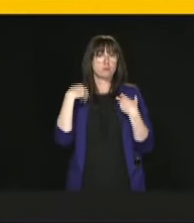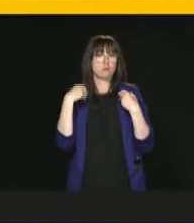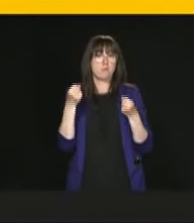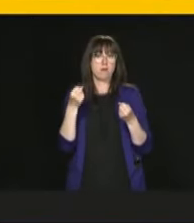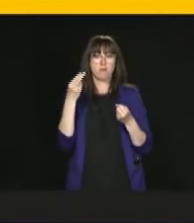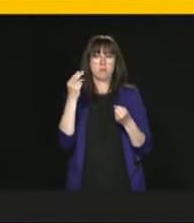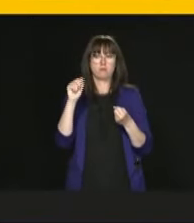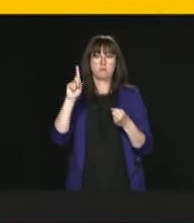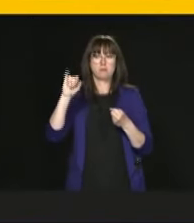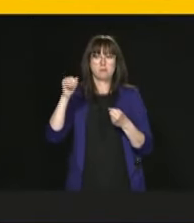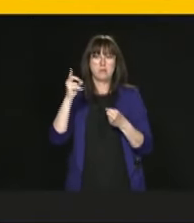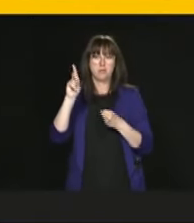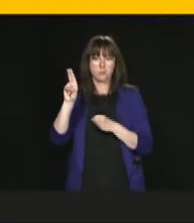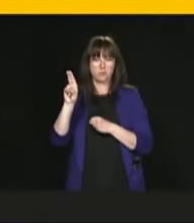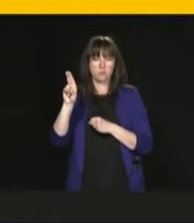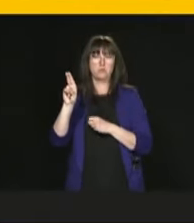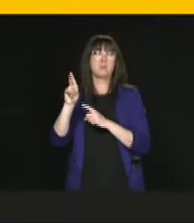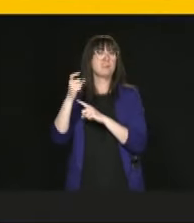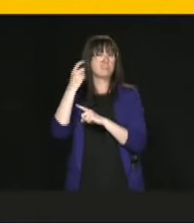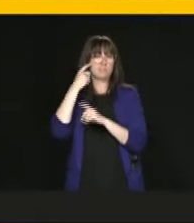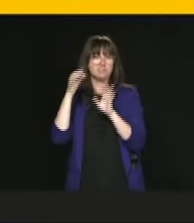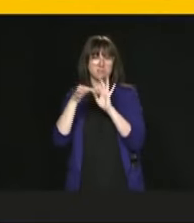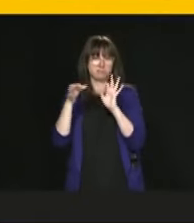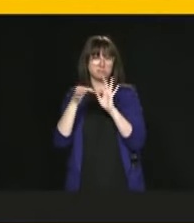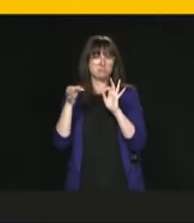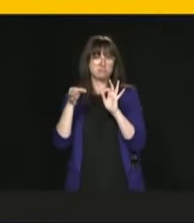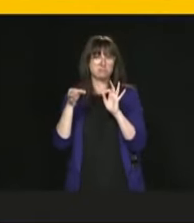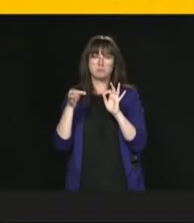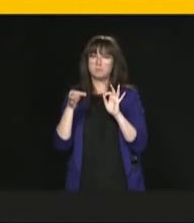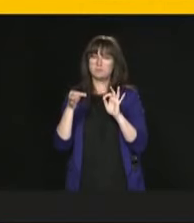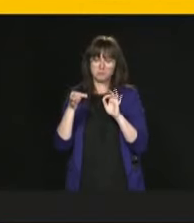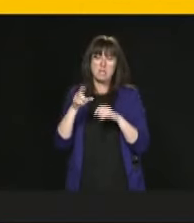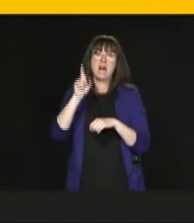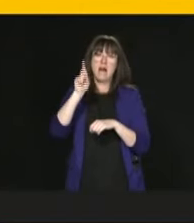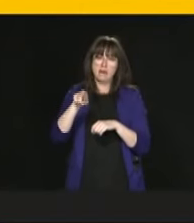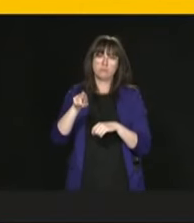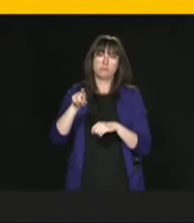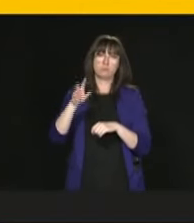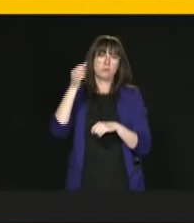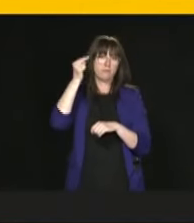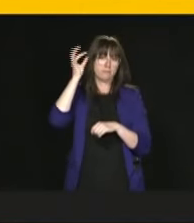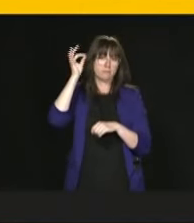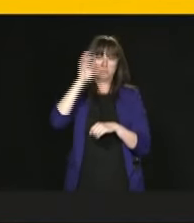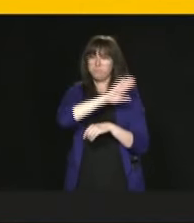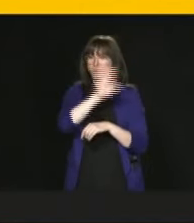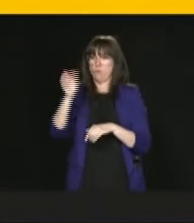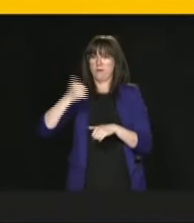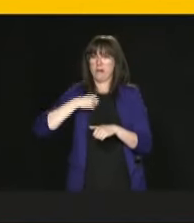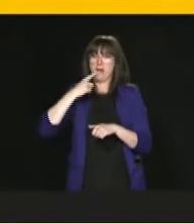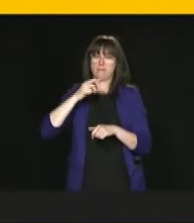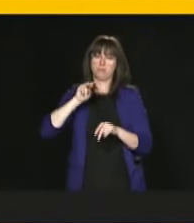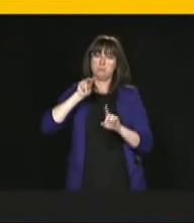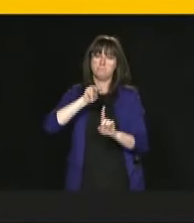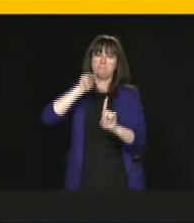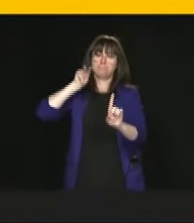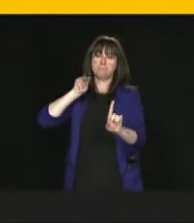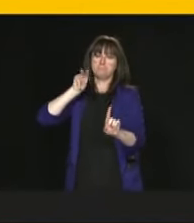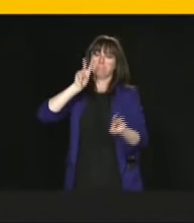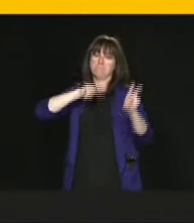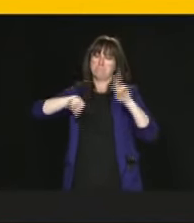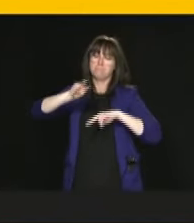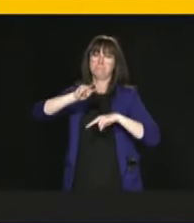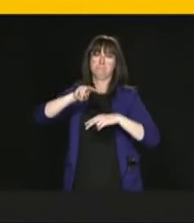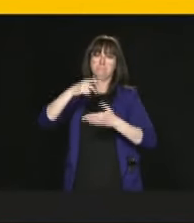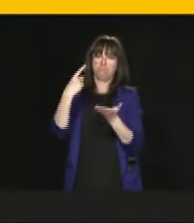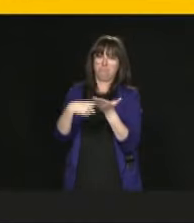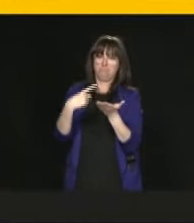we're going to have a national conversation across the country, at all levels of government, and across all sectors